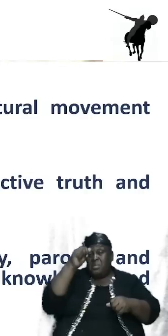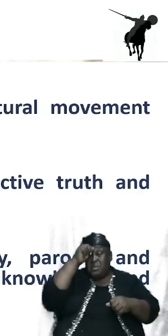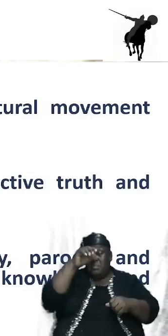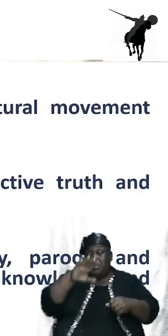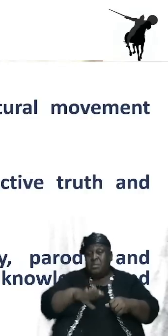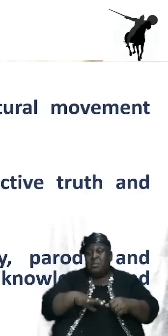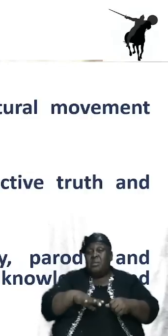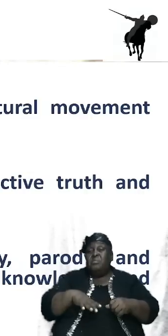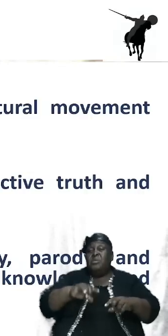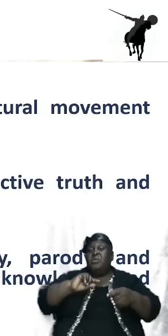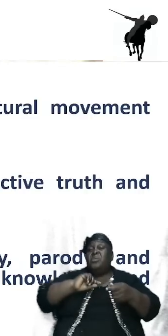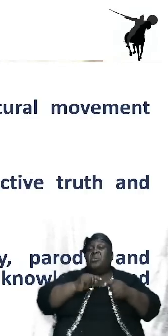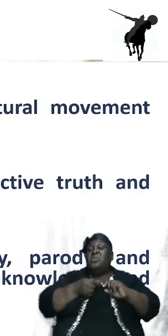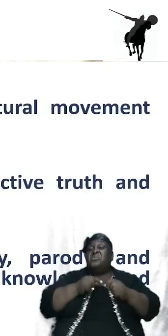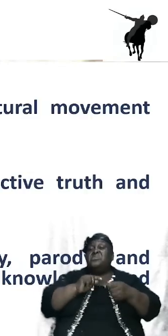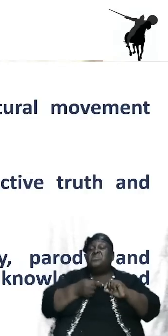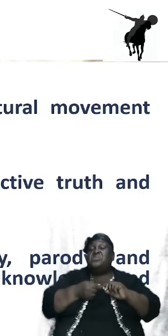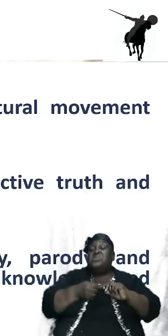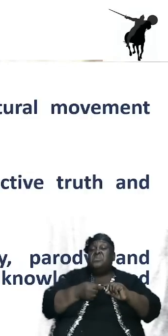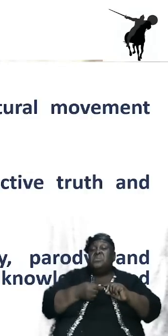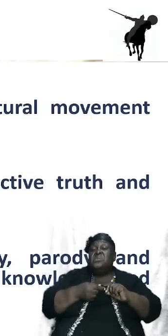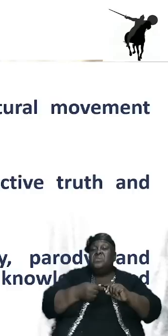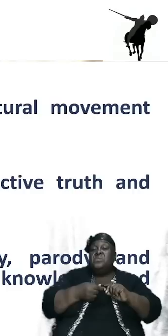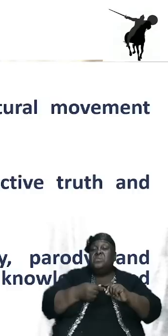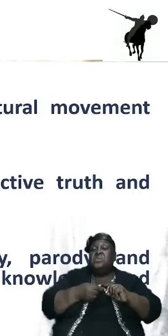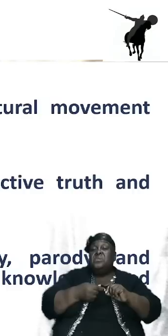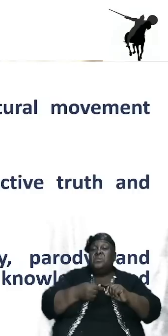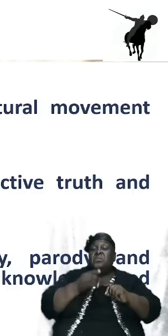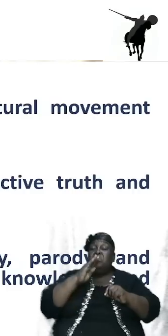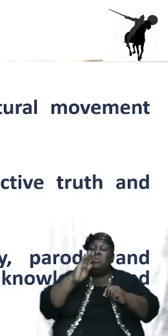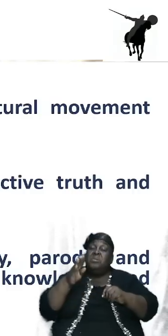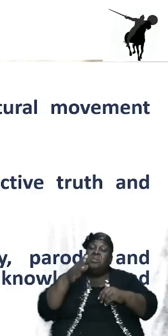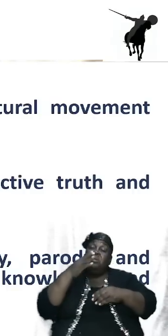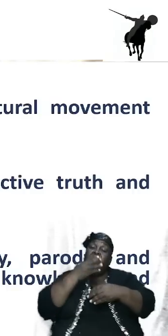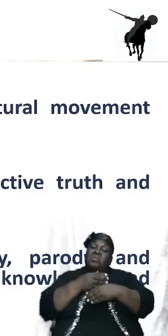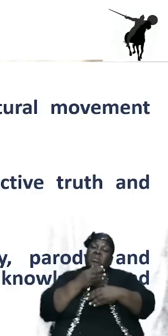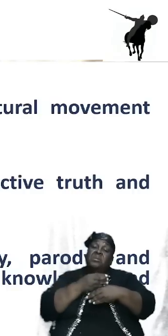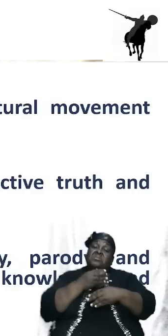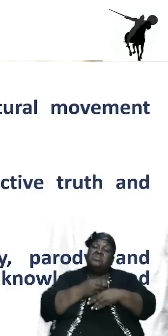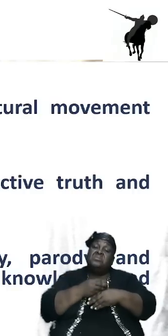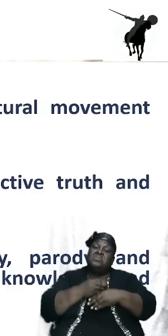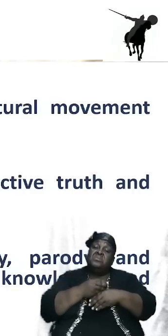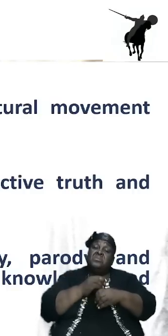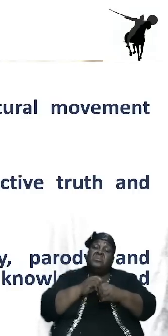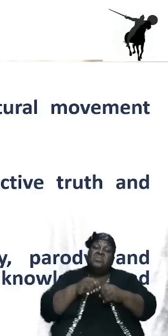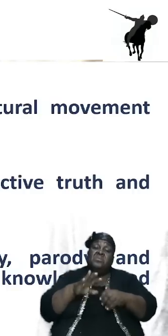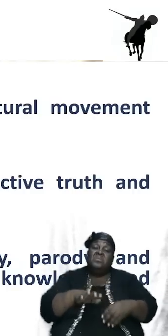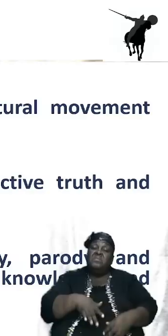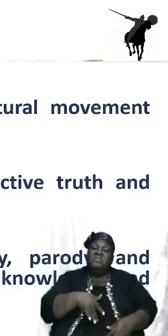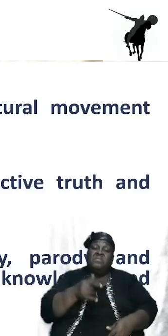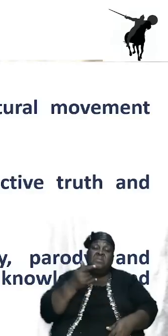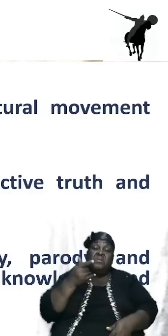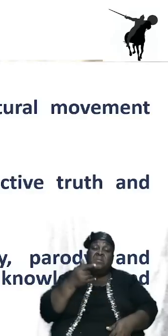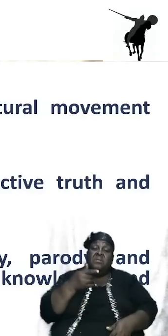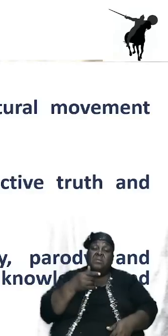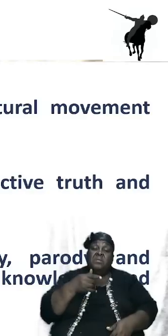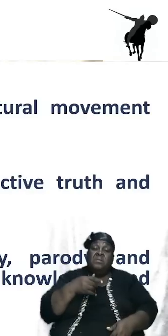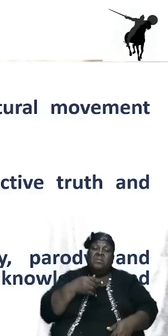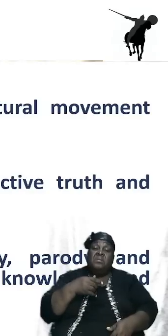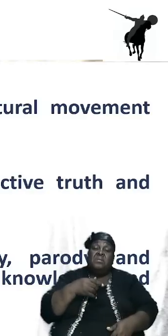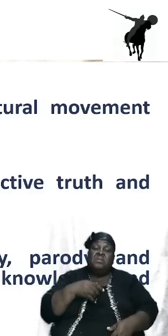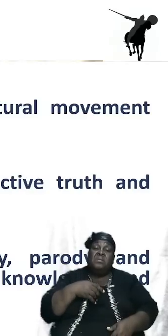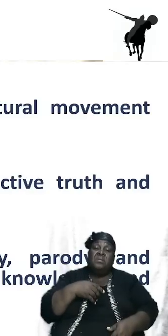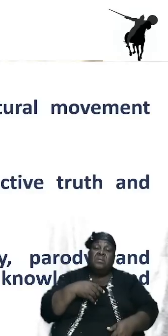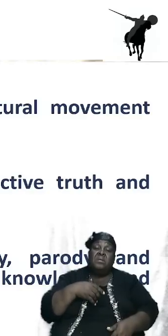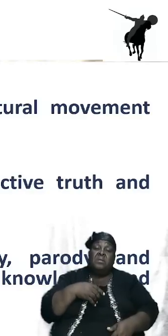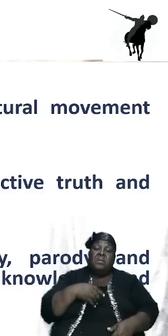fact, you can reach a place where I don't even fall within any one of those things on the gender spectrum. I can be what you call non-binary,